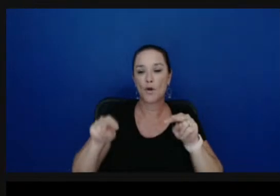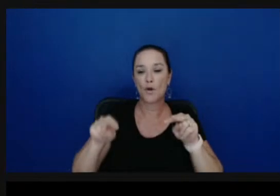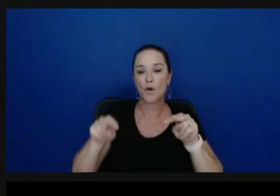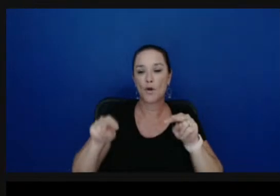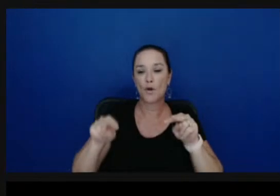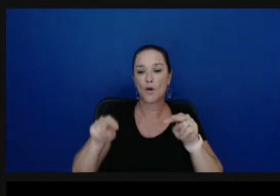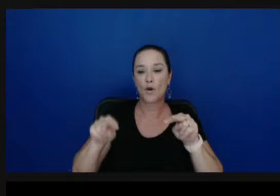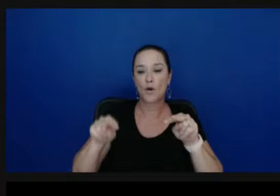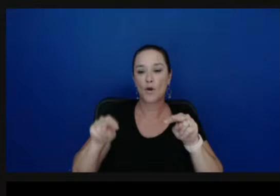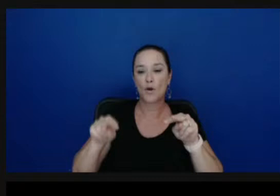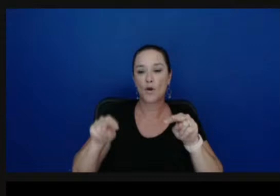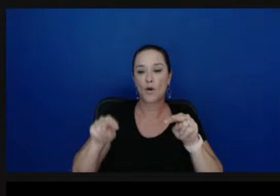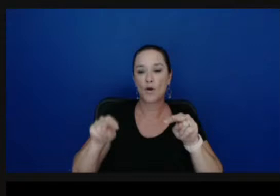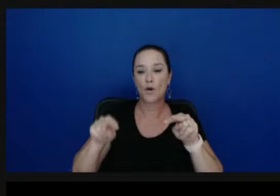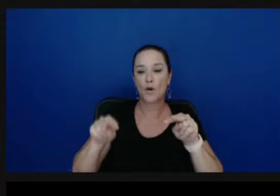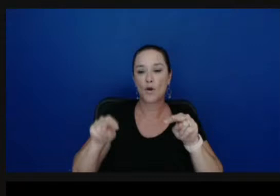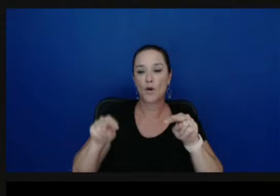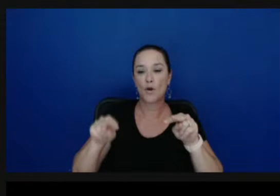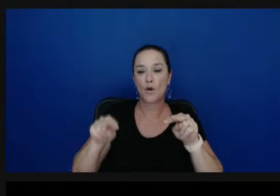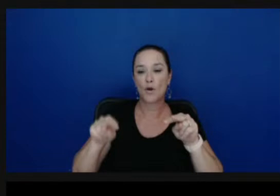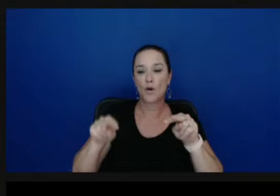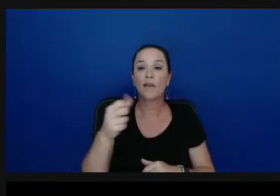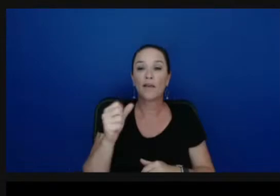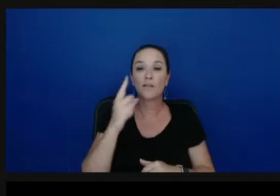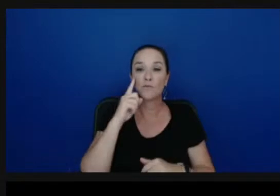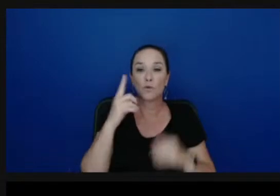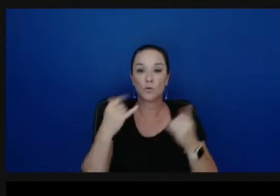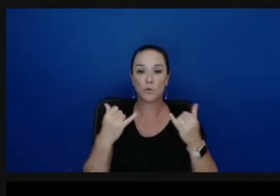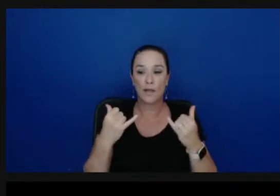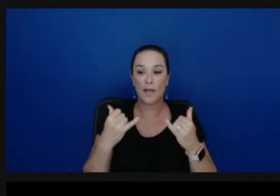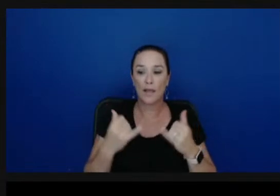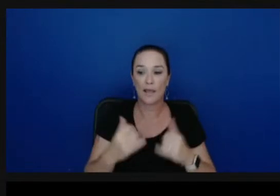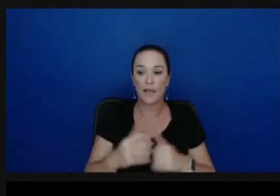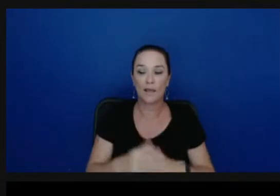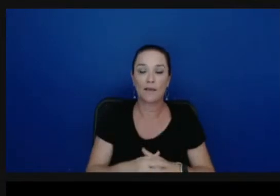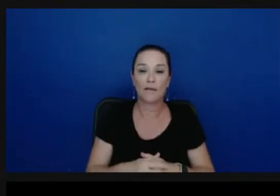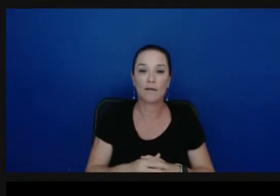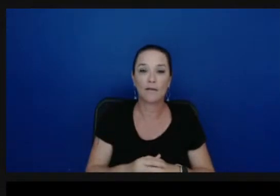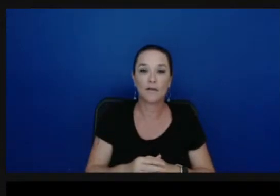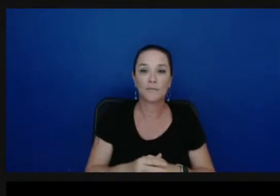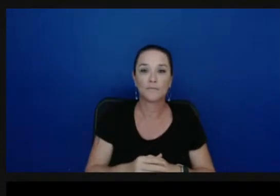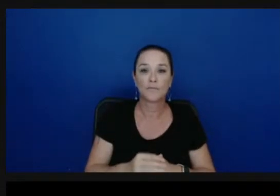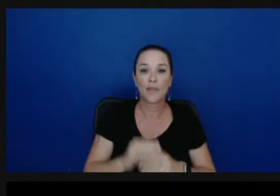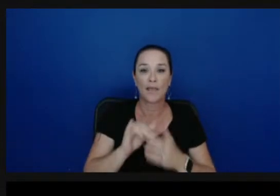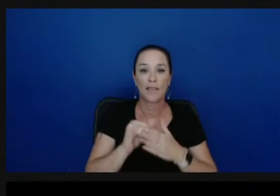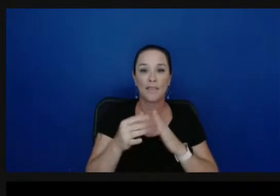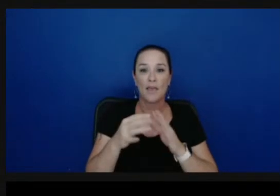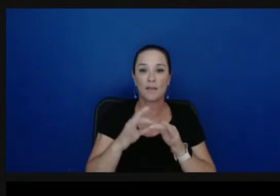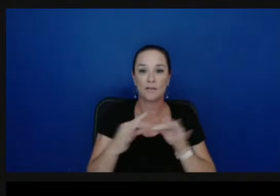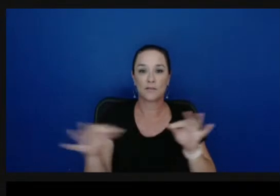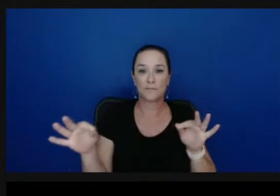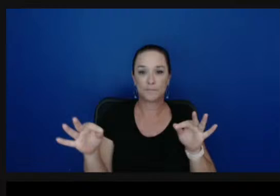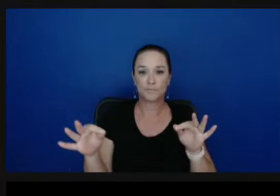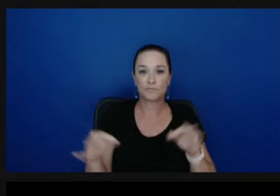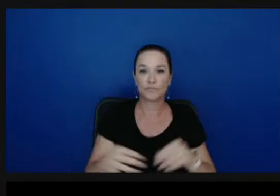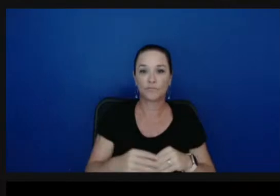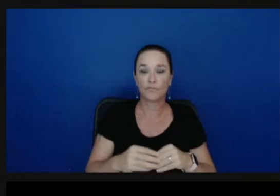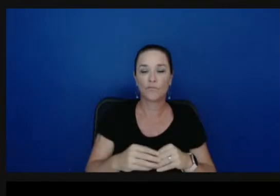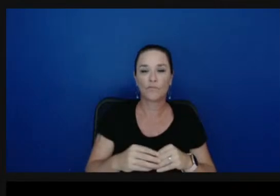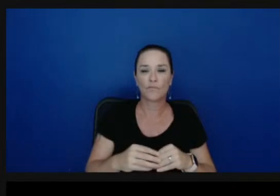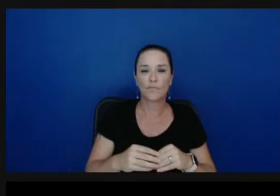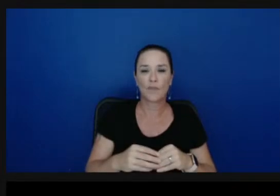start, I'll show a USGS update from today, which quite succinctly states unrest beneath the